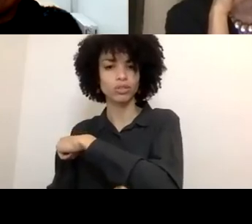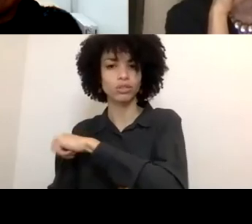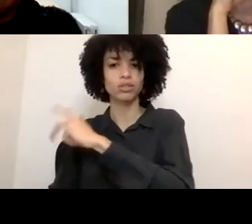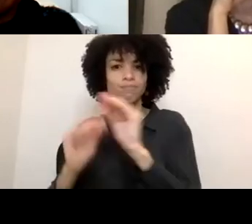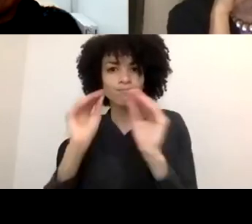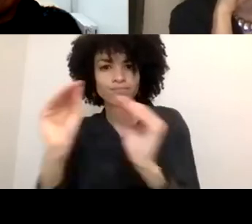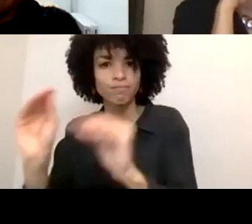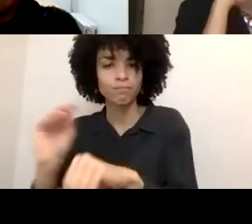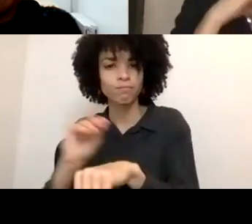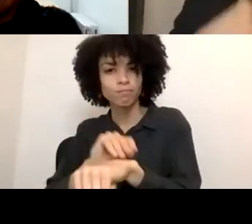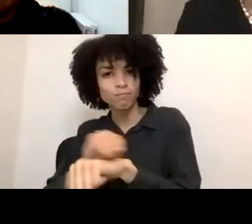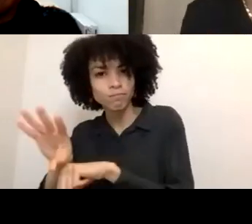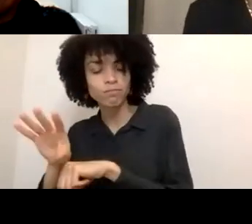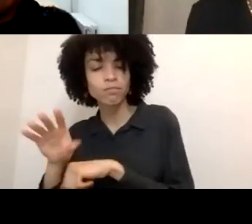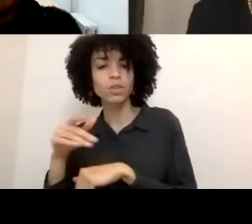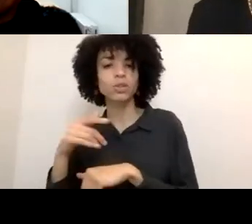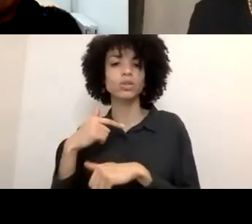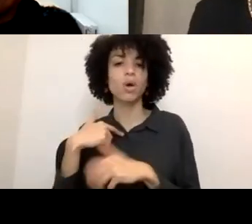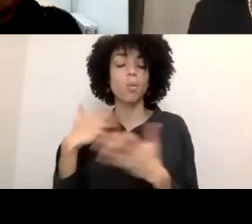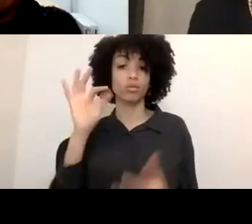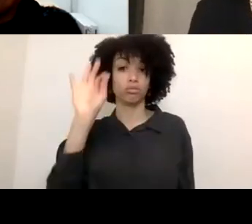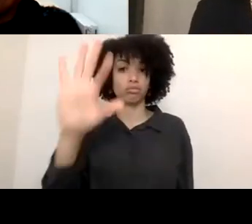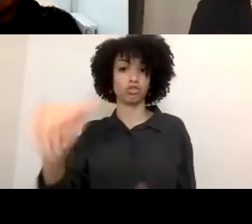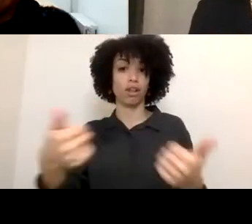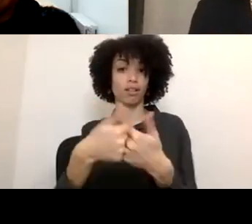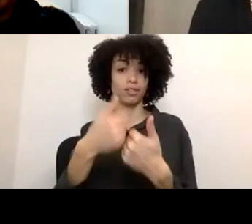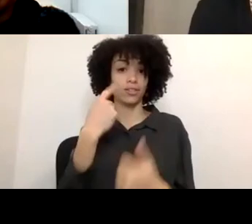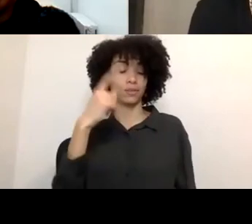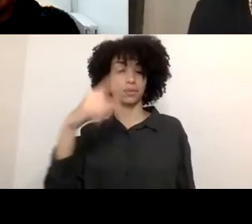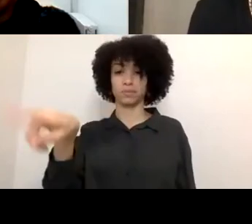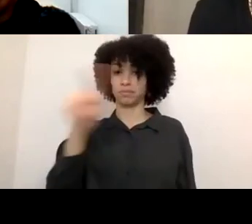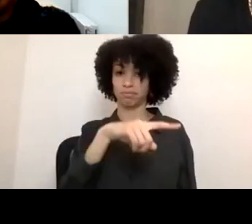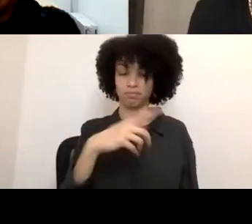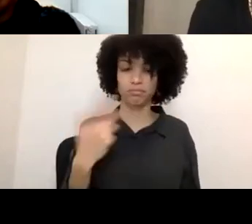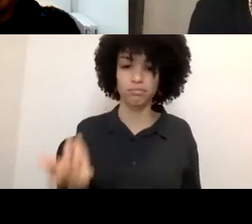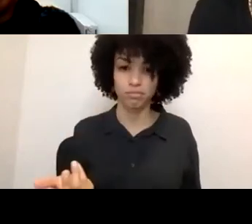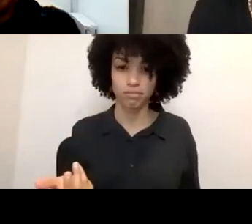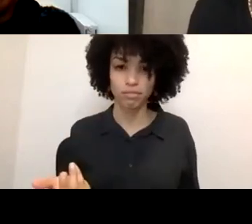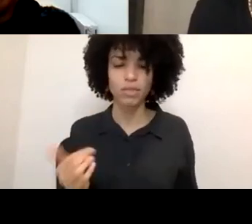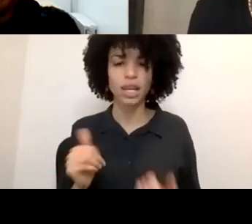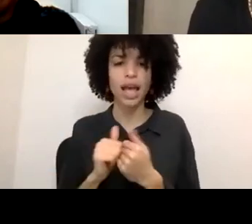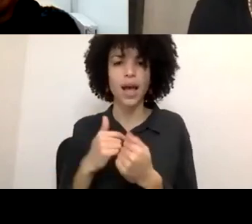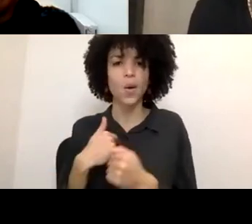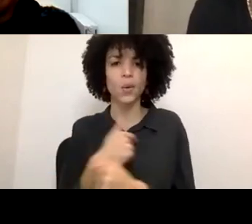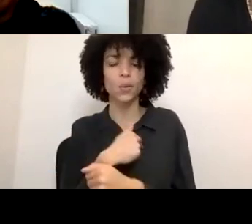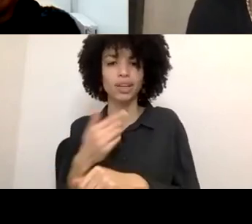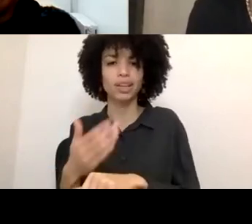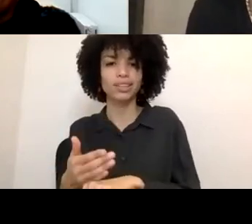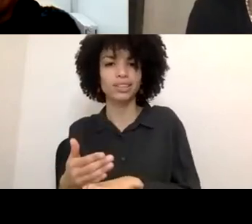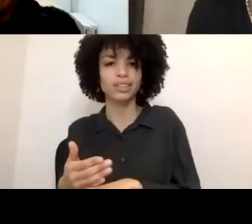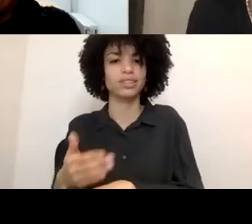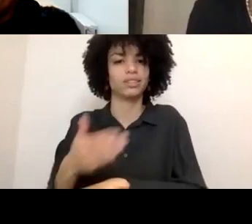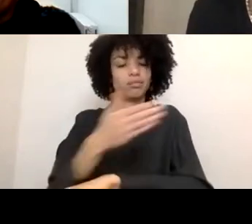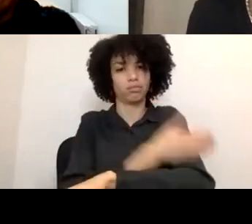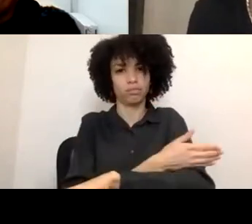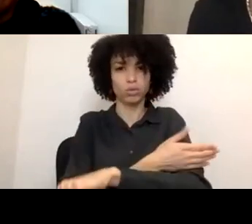So I would like to throw that challenge out to see how we can increase that capacity and change that equation.